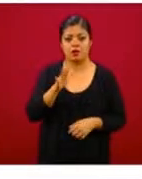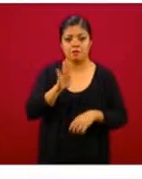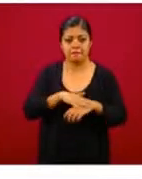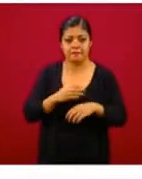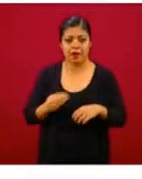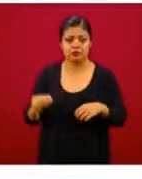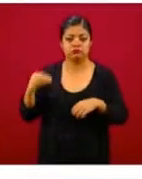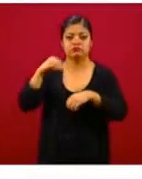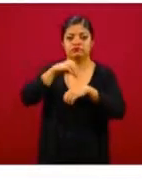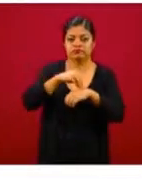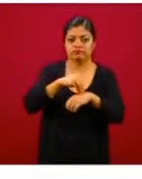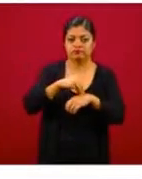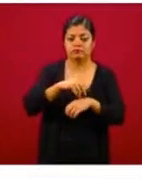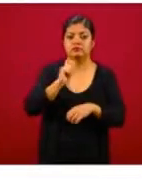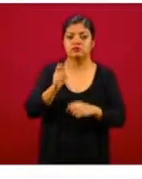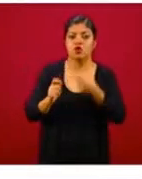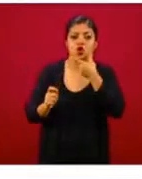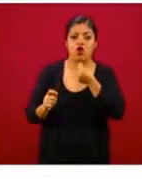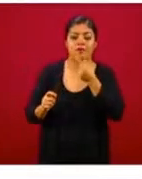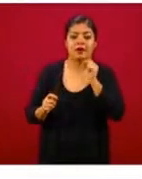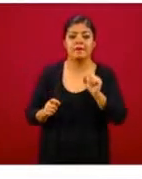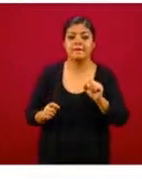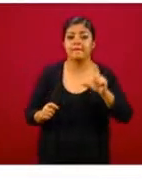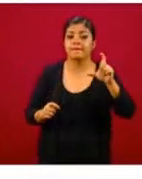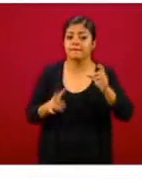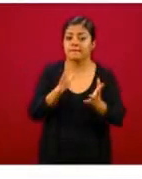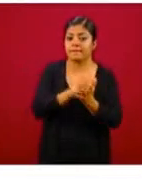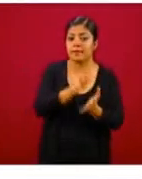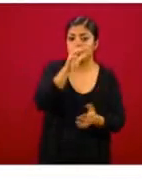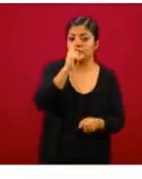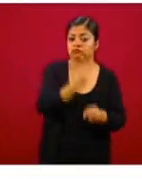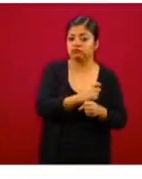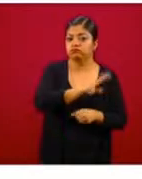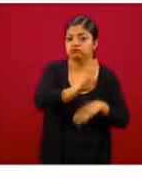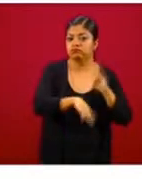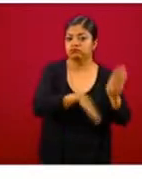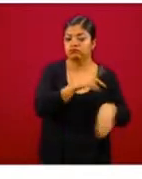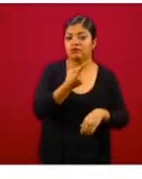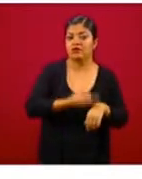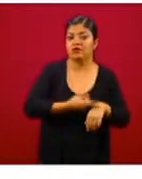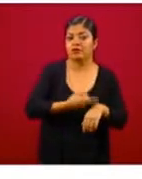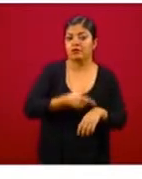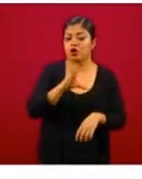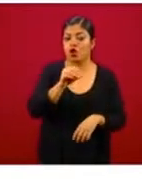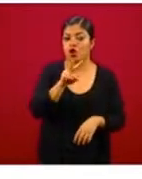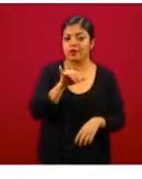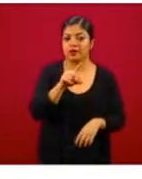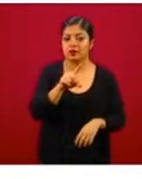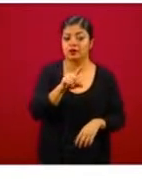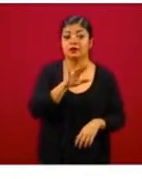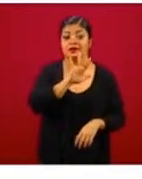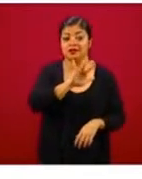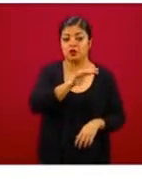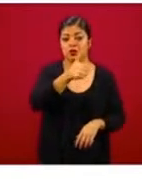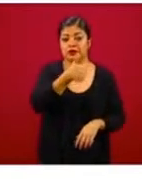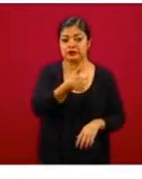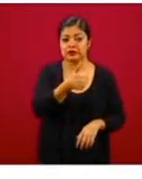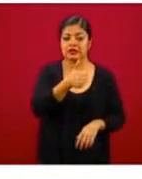10,167 unfortunate deaths that have happened thus far, we can see the increase among men